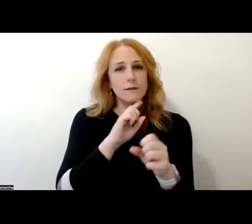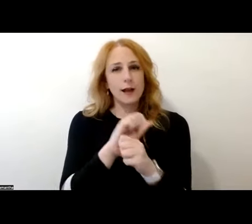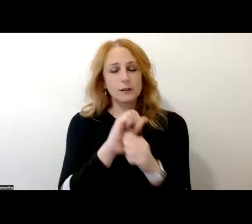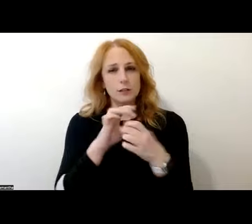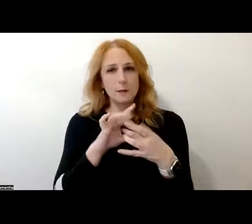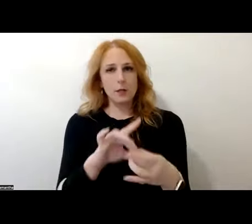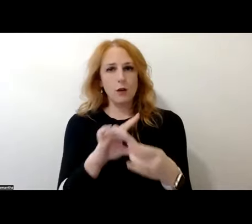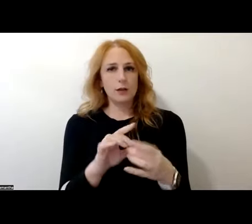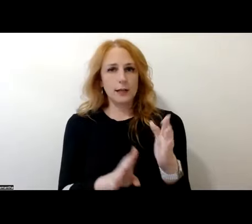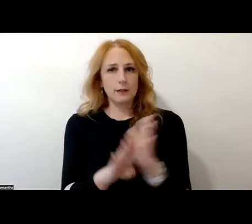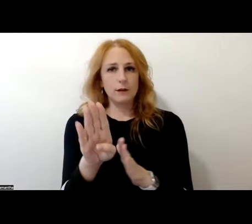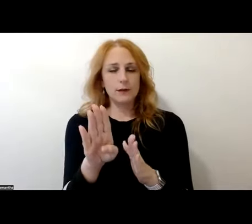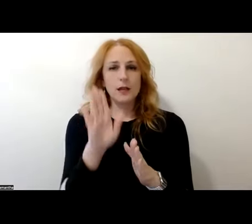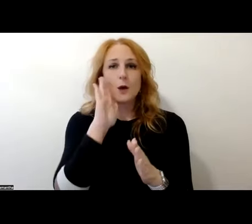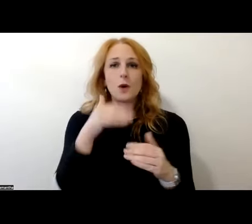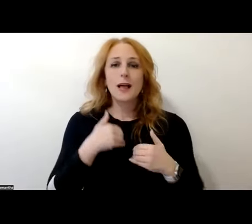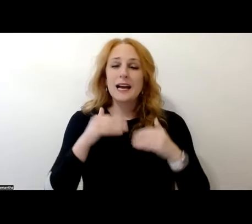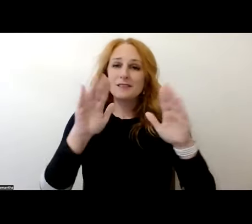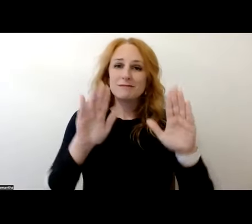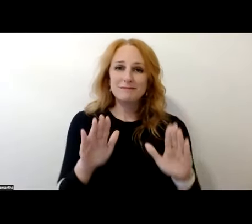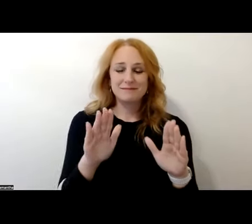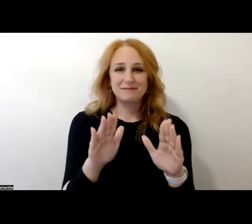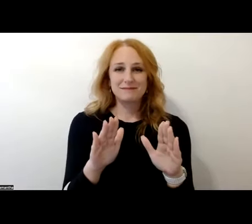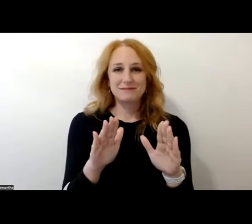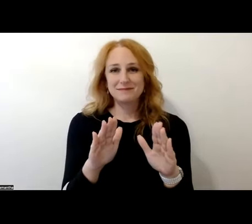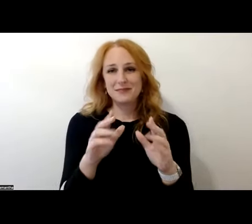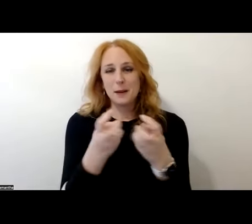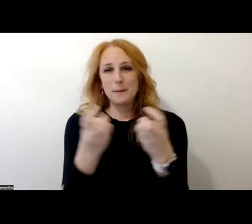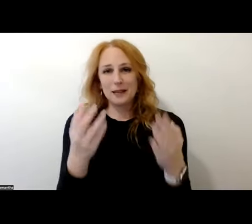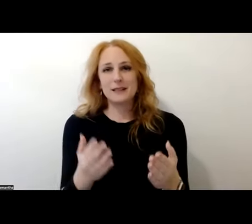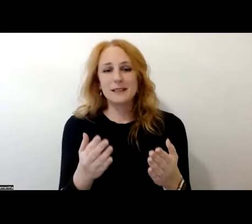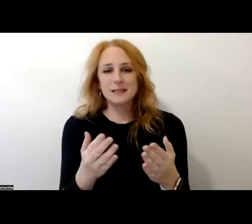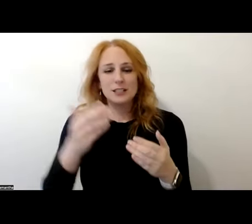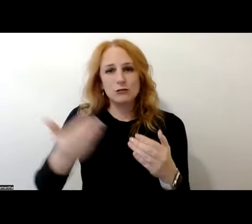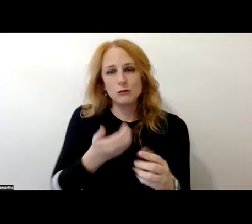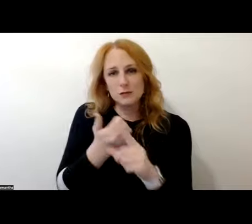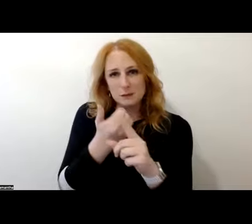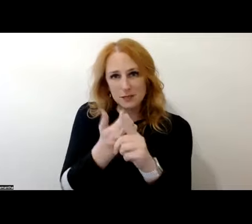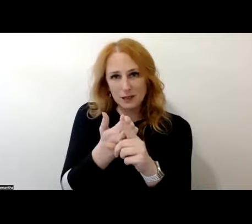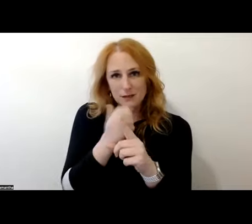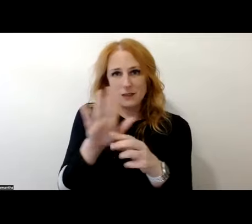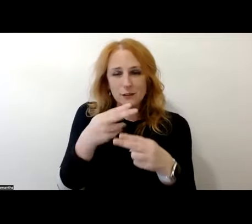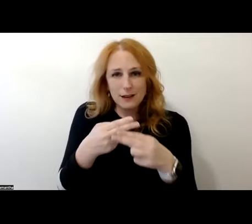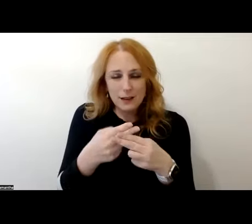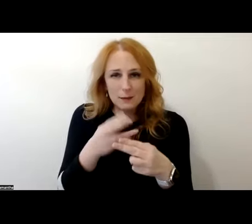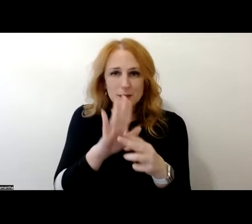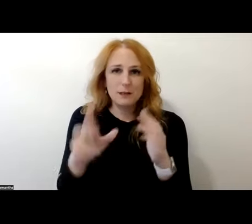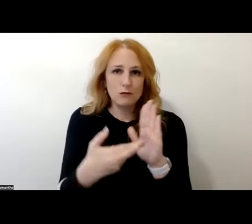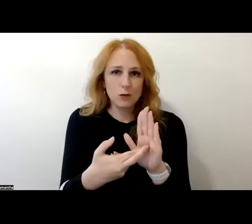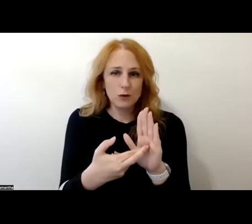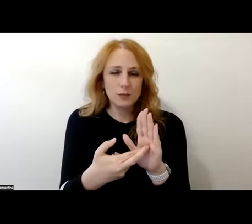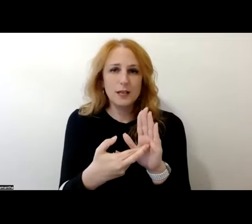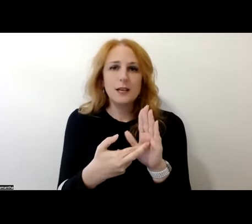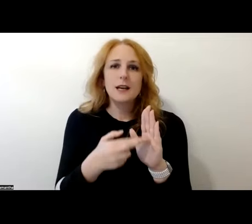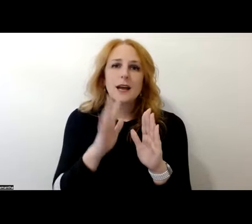will have our incredible panelists introduce themselves, including their names, roles, as well as how and from where they sit